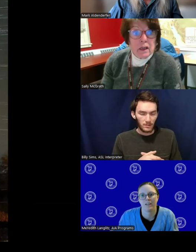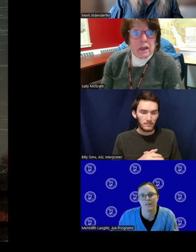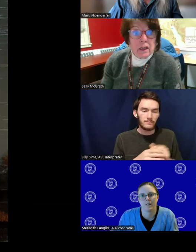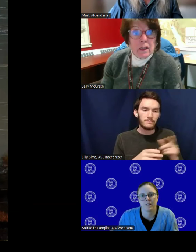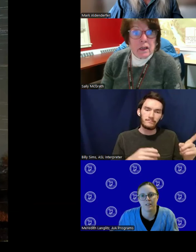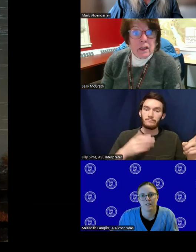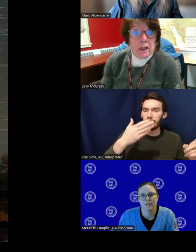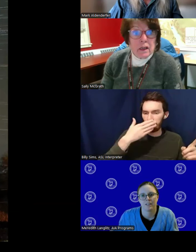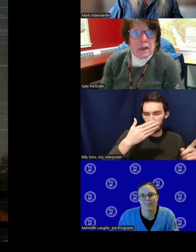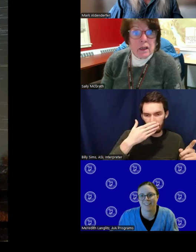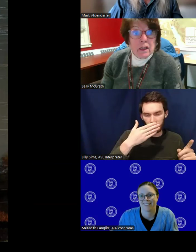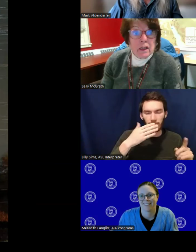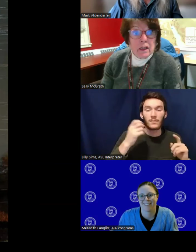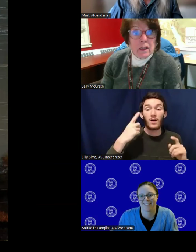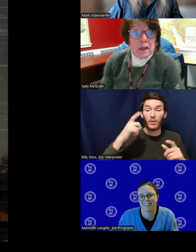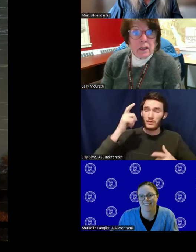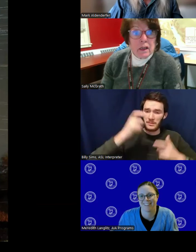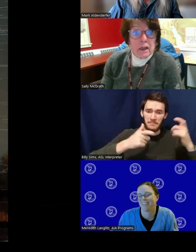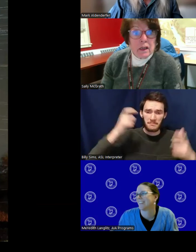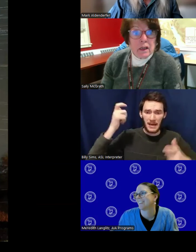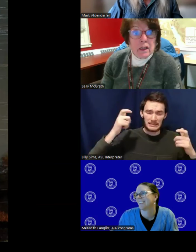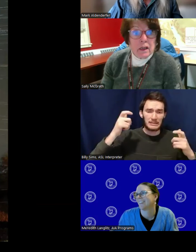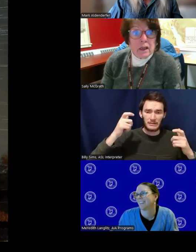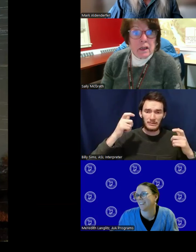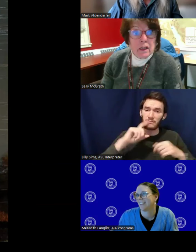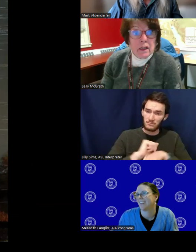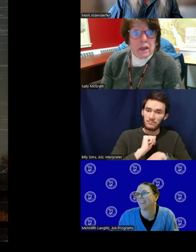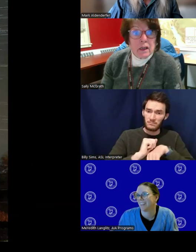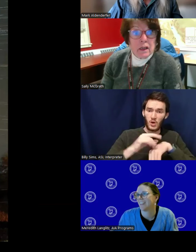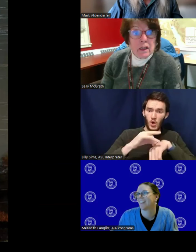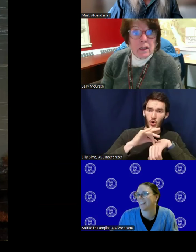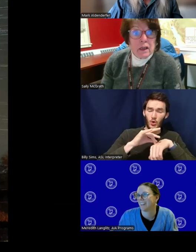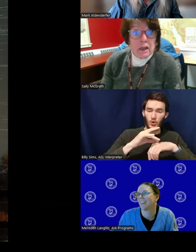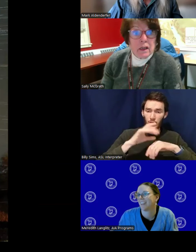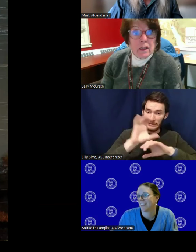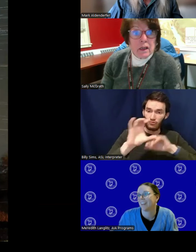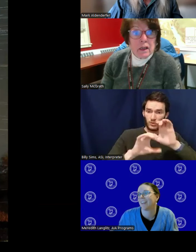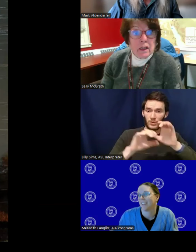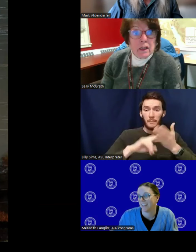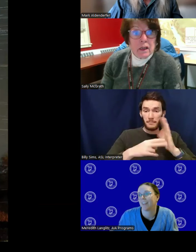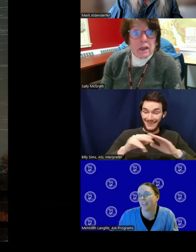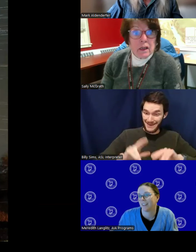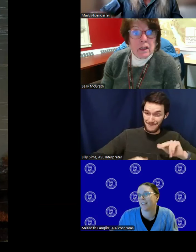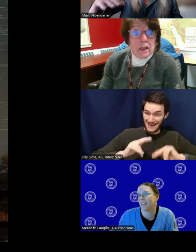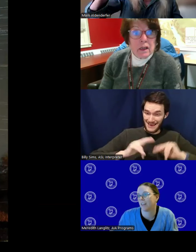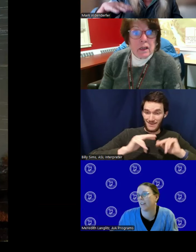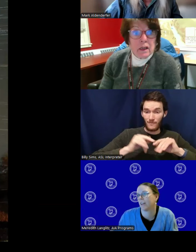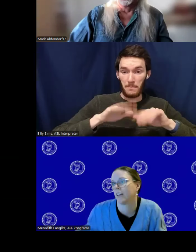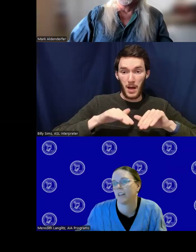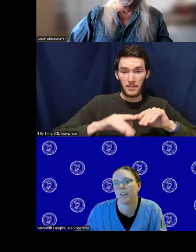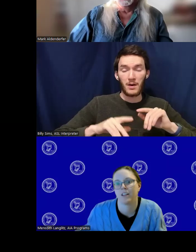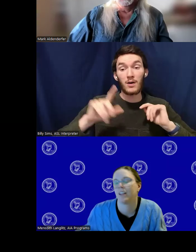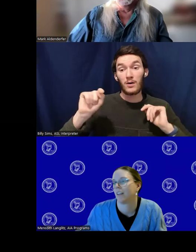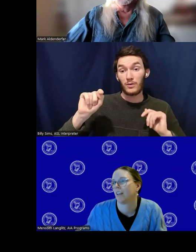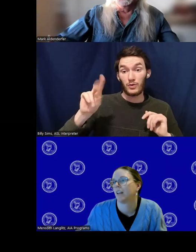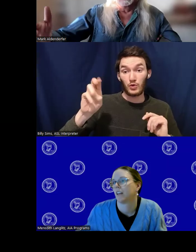that. Those are massive rammed earth constructions. So they were built from the ground up. The tombs were down